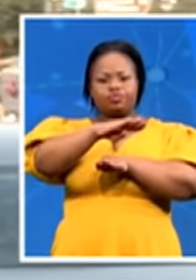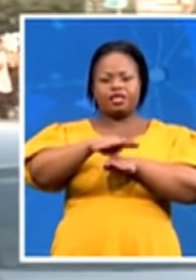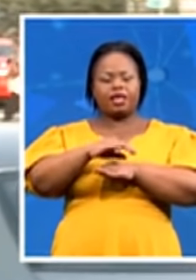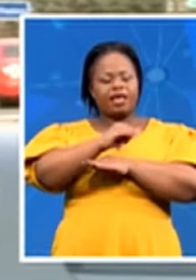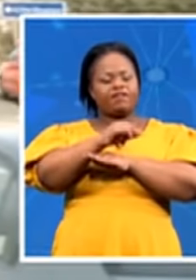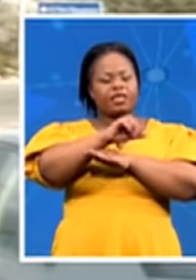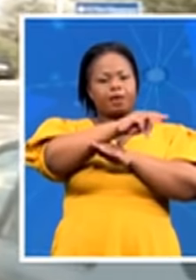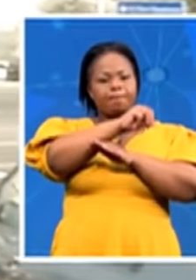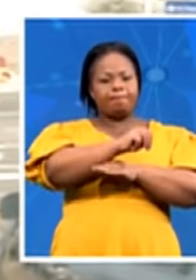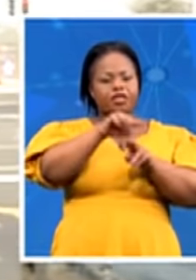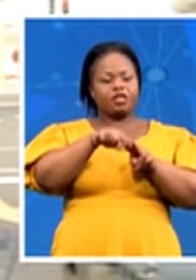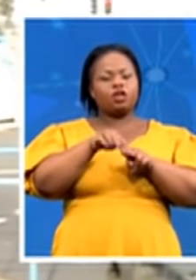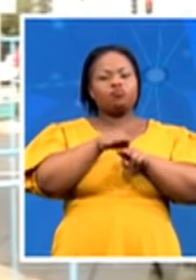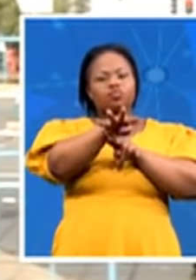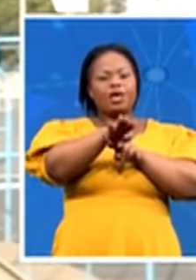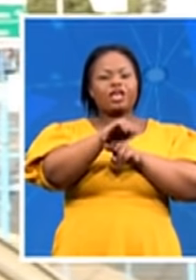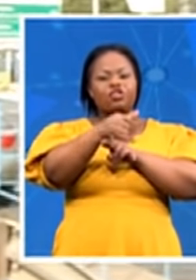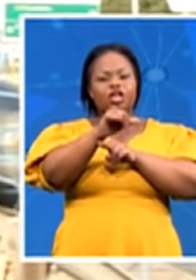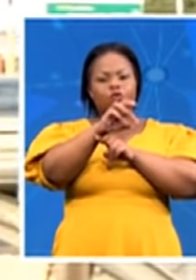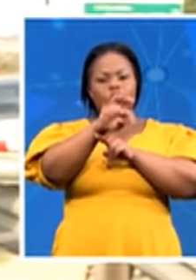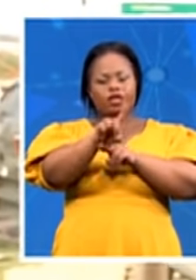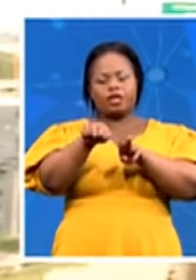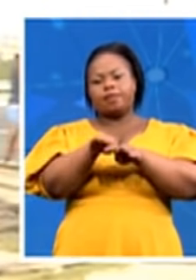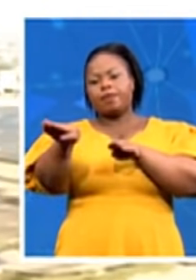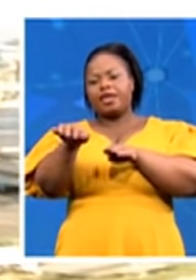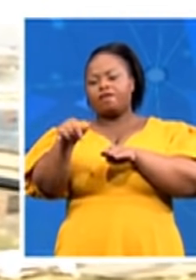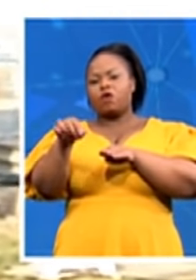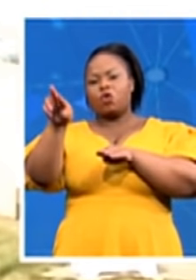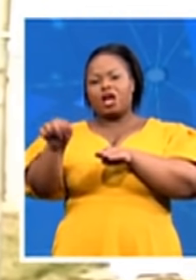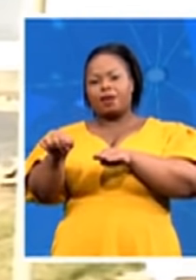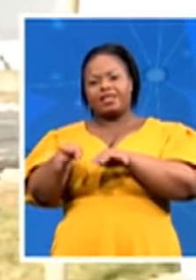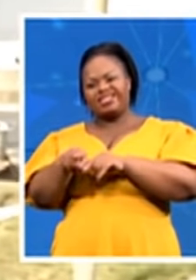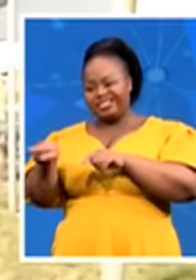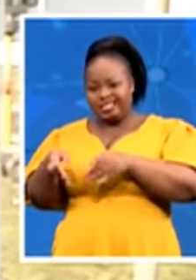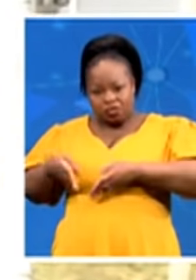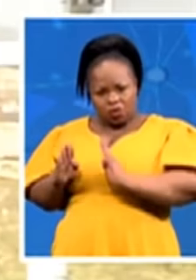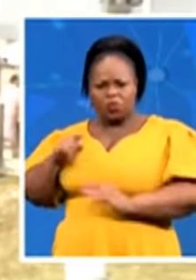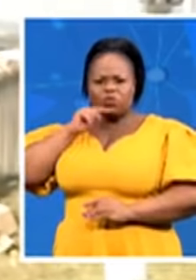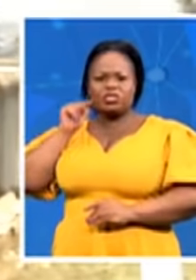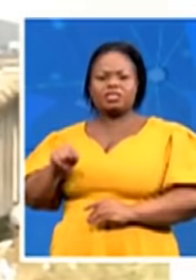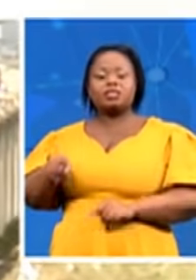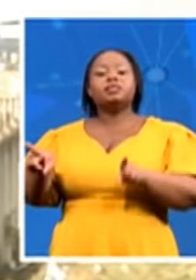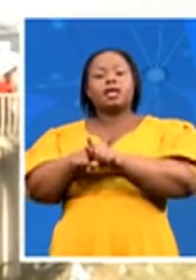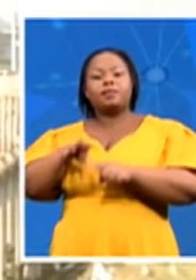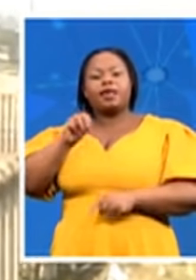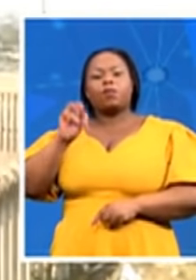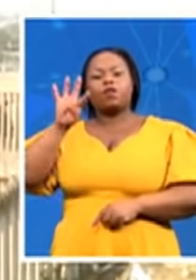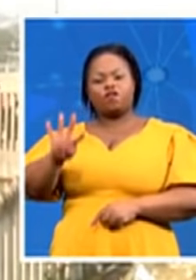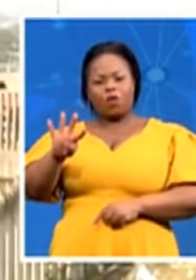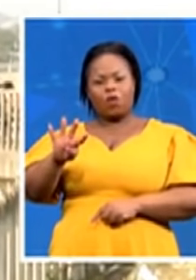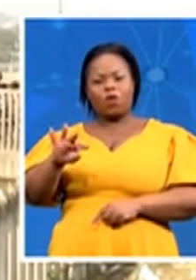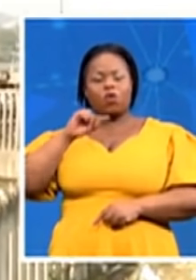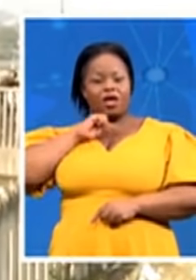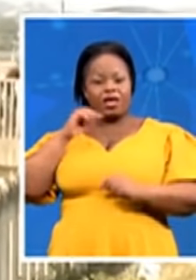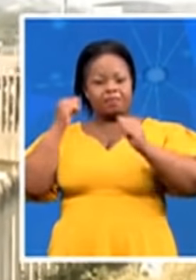area, Avoca, and also to try and get onto the M4, which also takes you to Mhlanga. Now, we